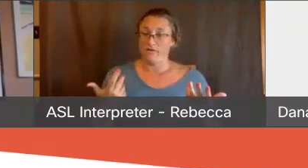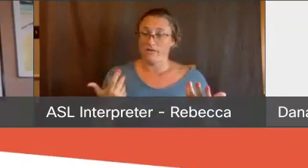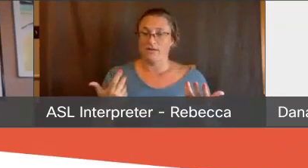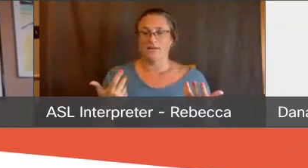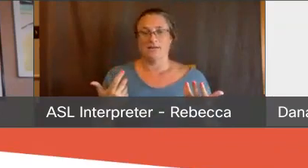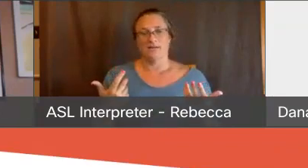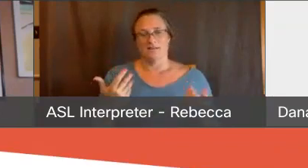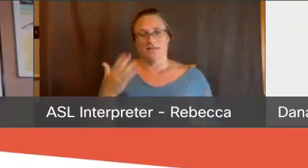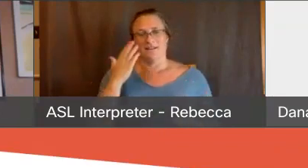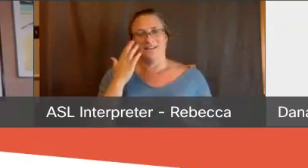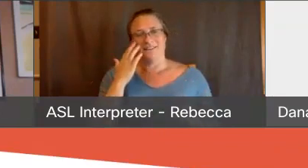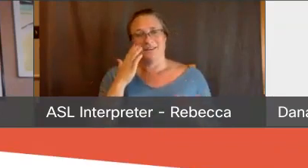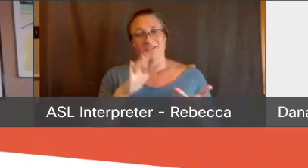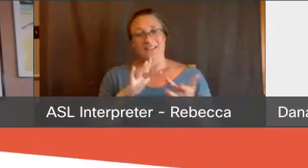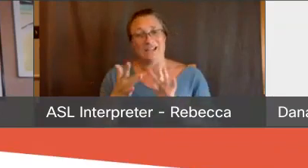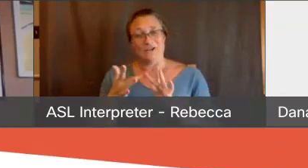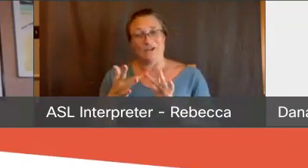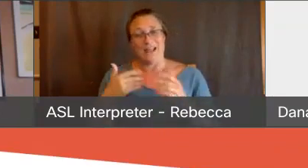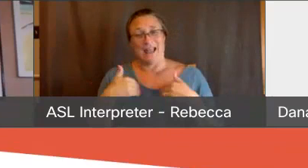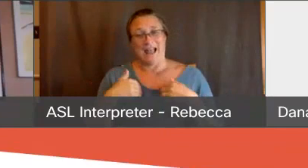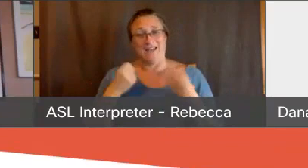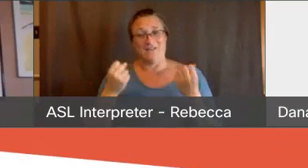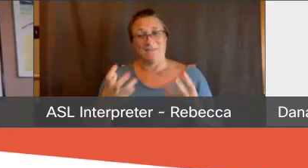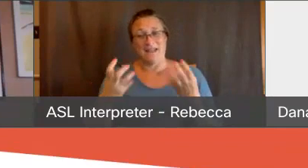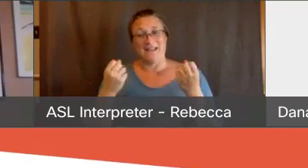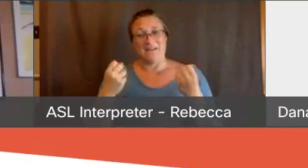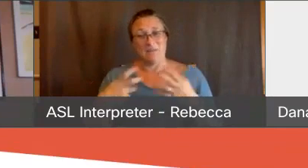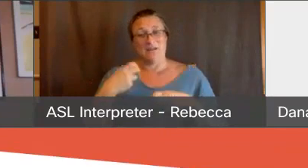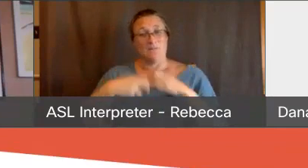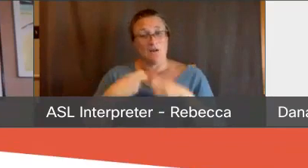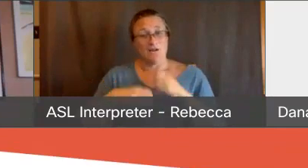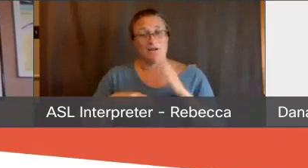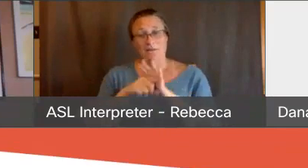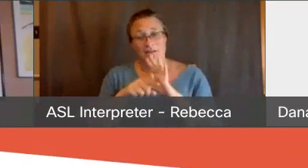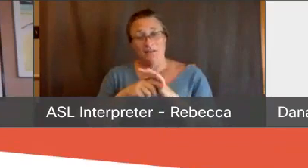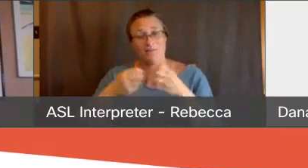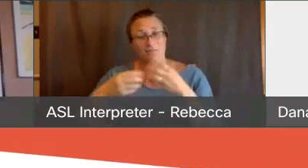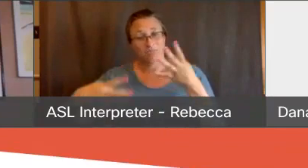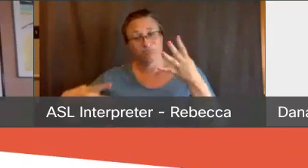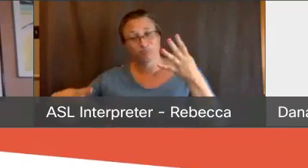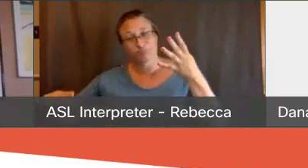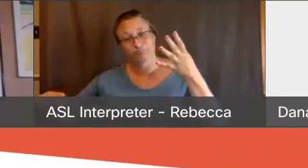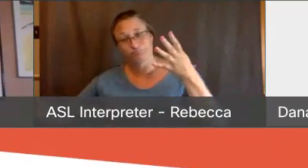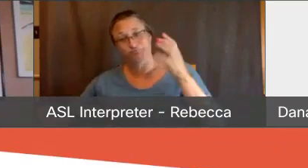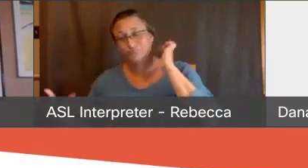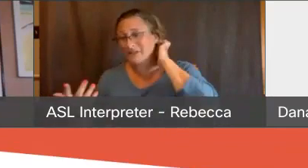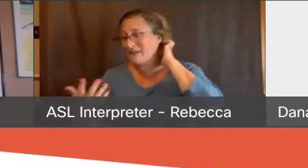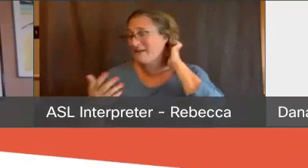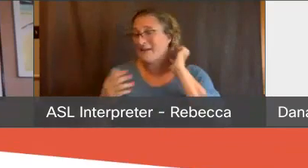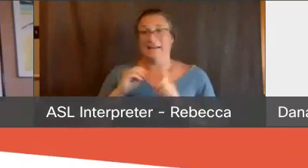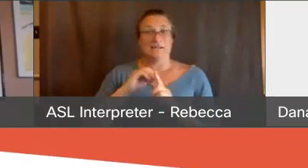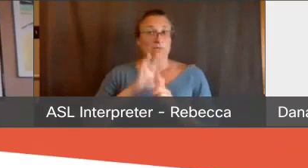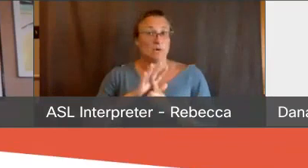its many issues and might bring all of its other problems, like we talked about with exposure to the news and social